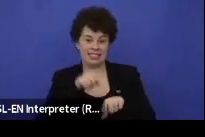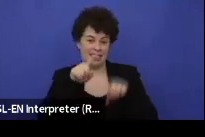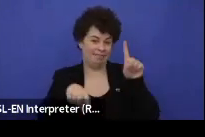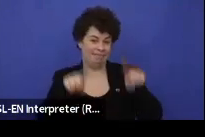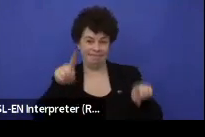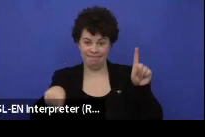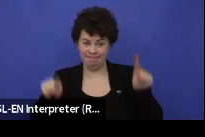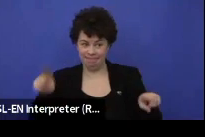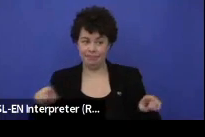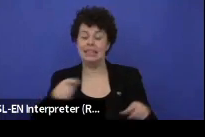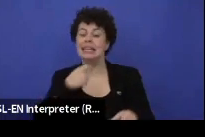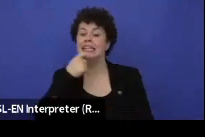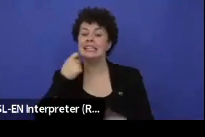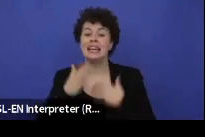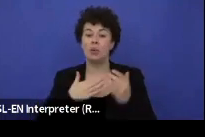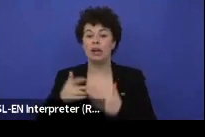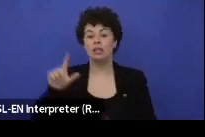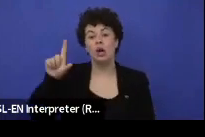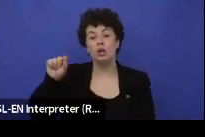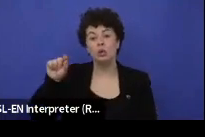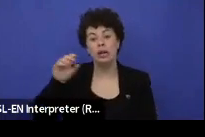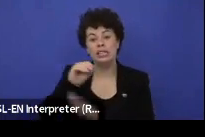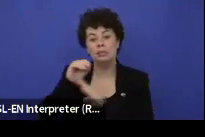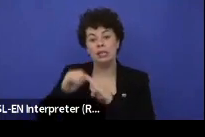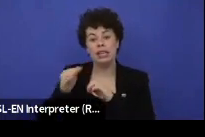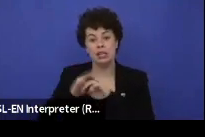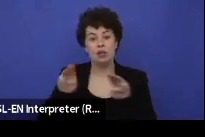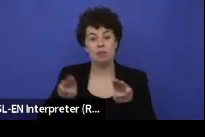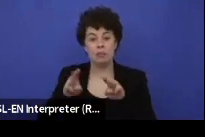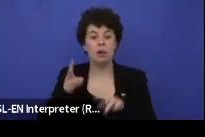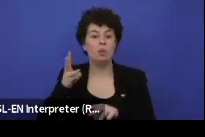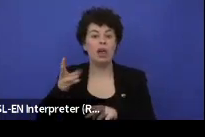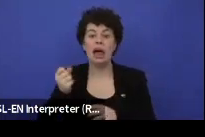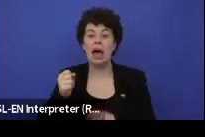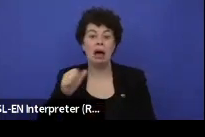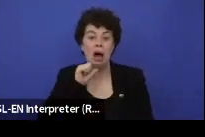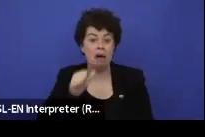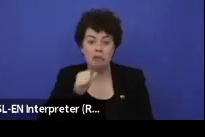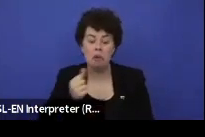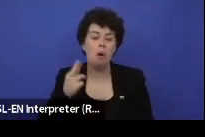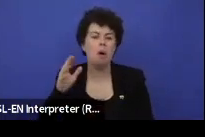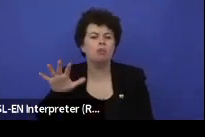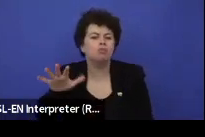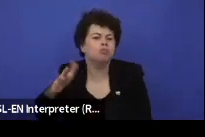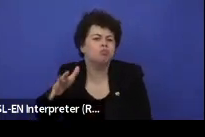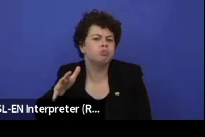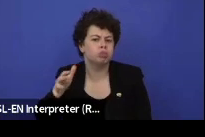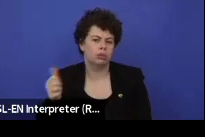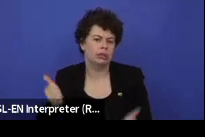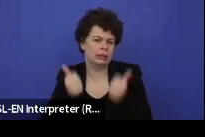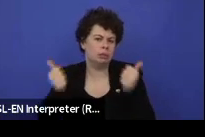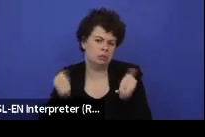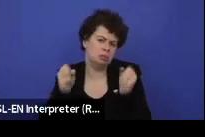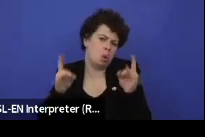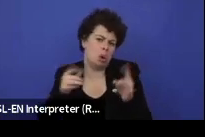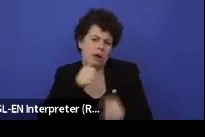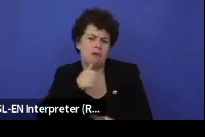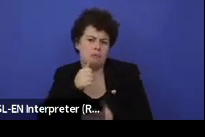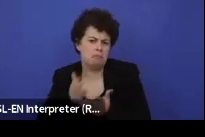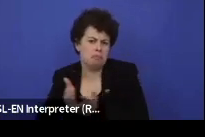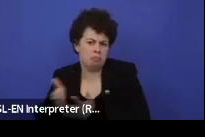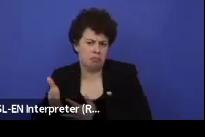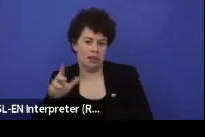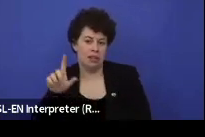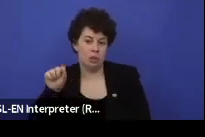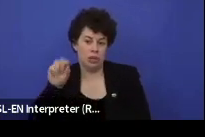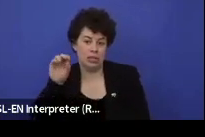that 1 in 5 people will have no or mild symptoms. And that's, you know,